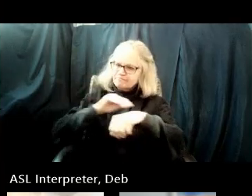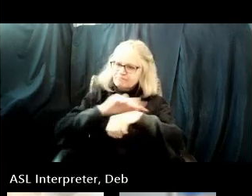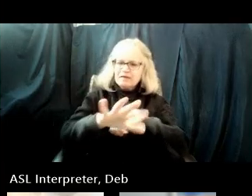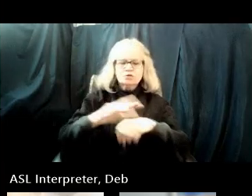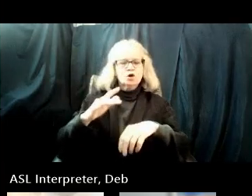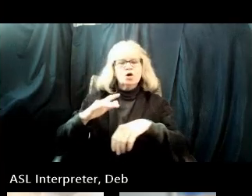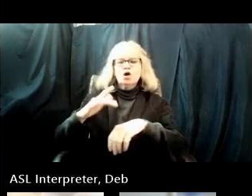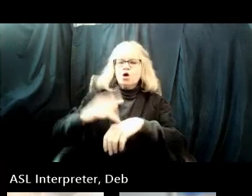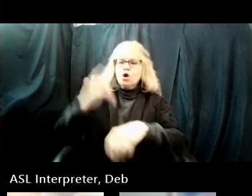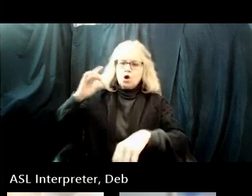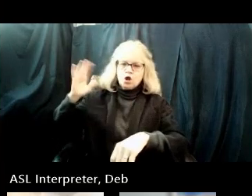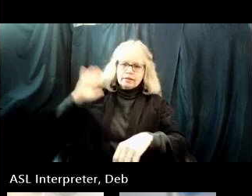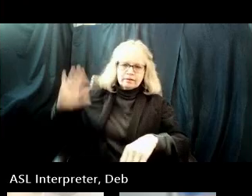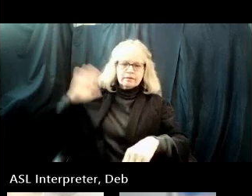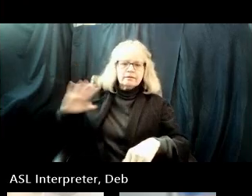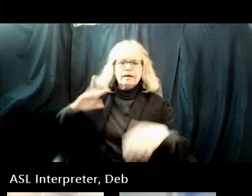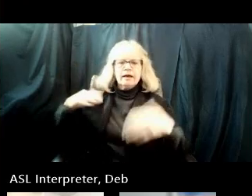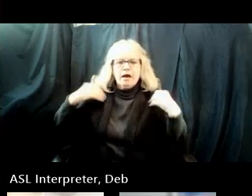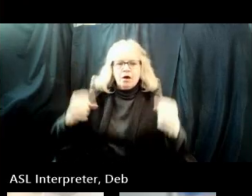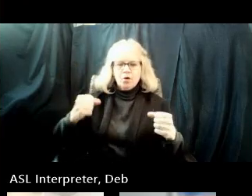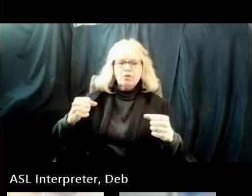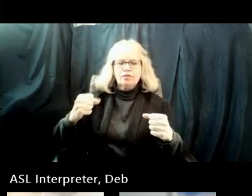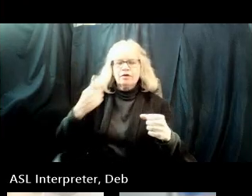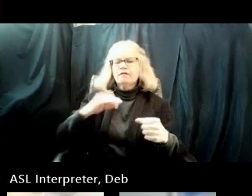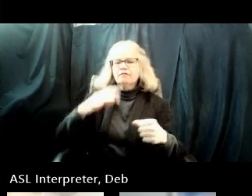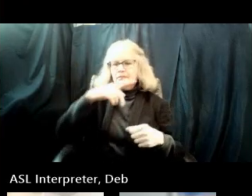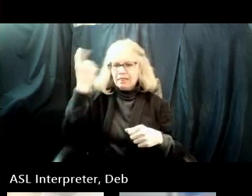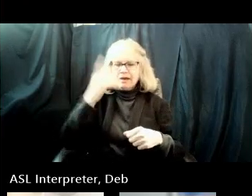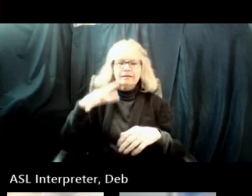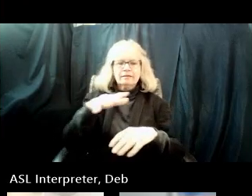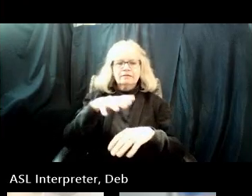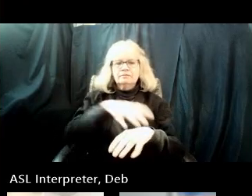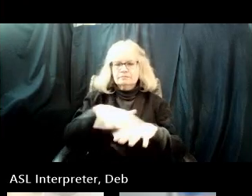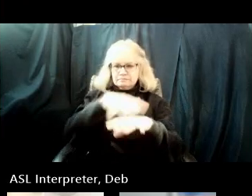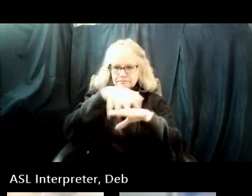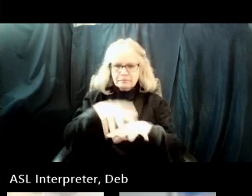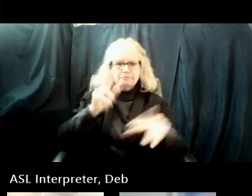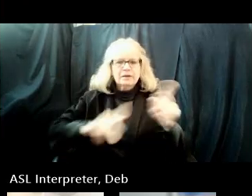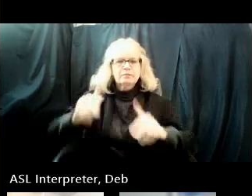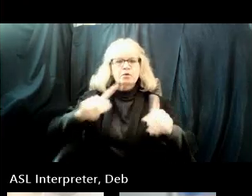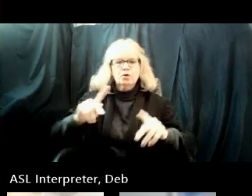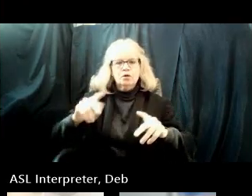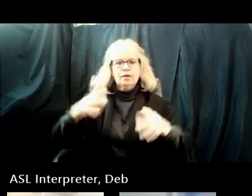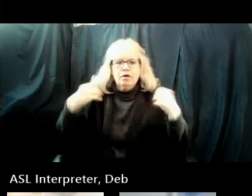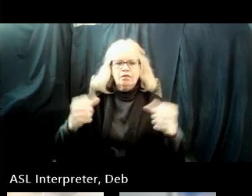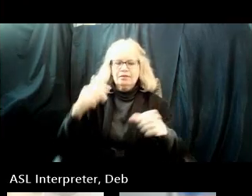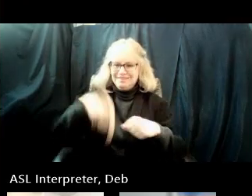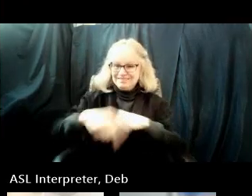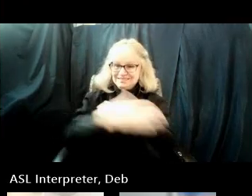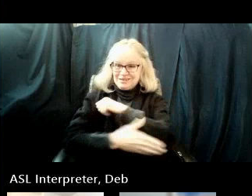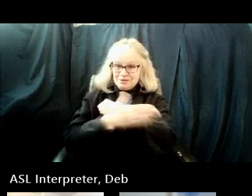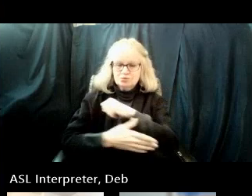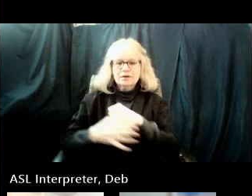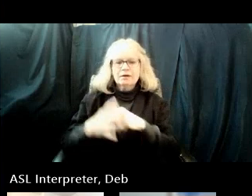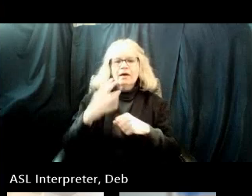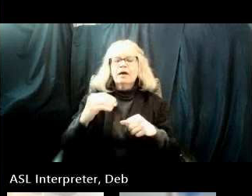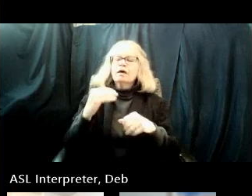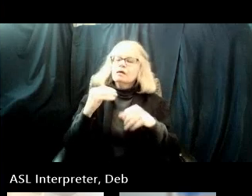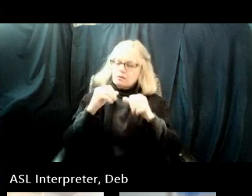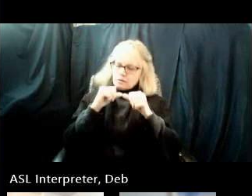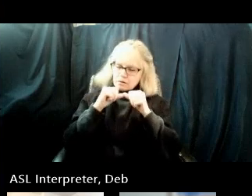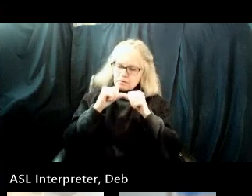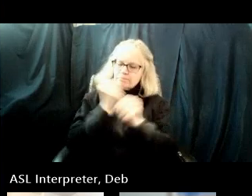and Indigenous communities in this country and created, as I've mentioned, a legacy of weathering,